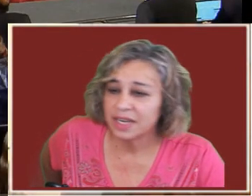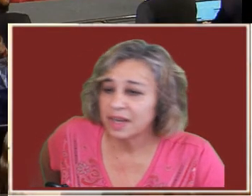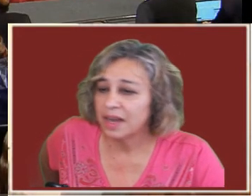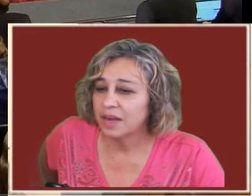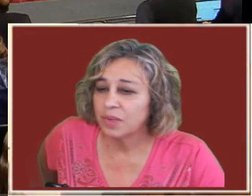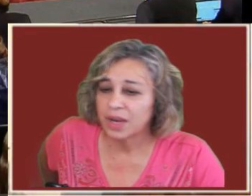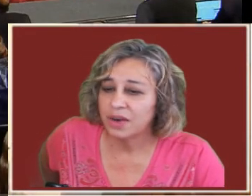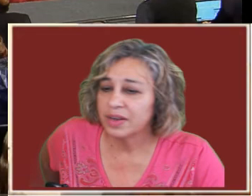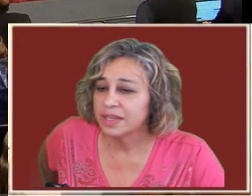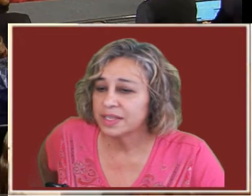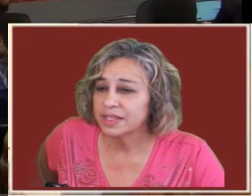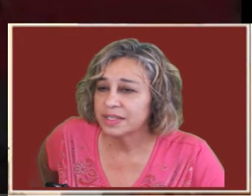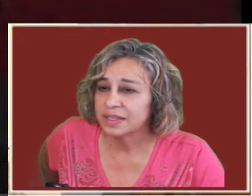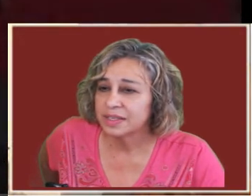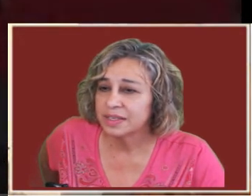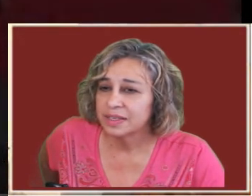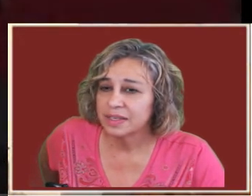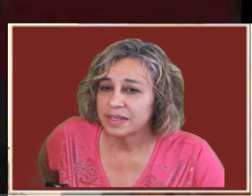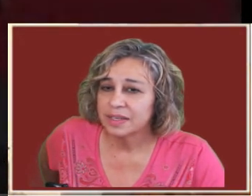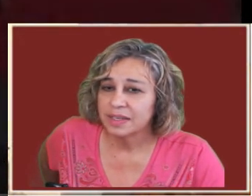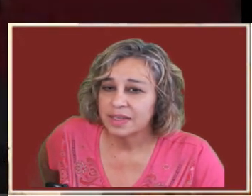interesting regarding this.